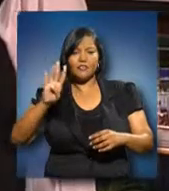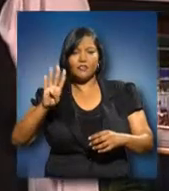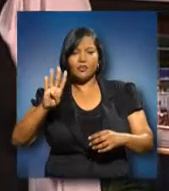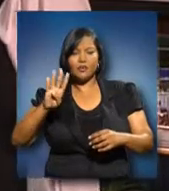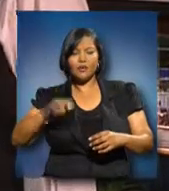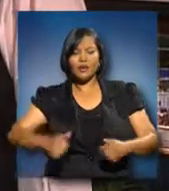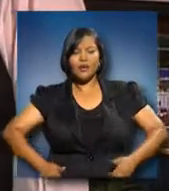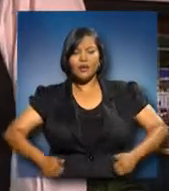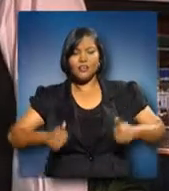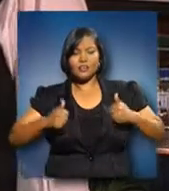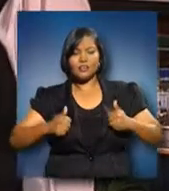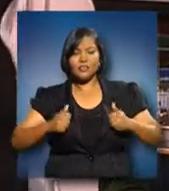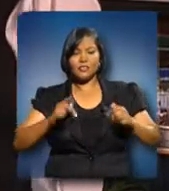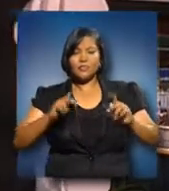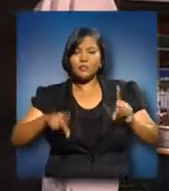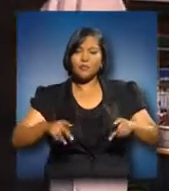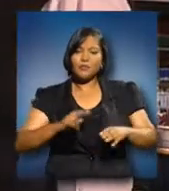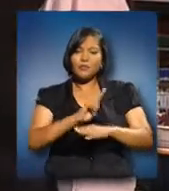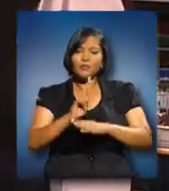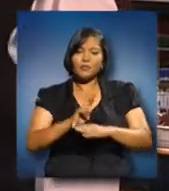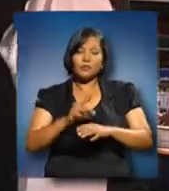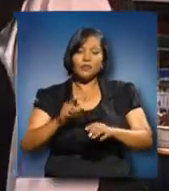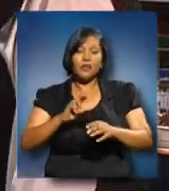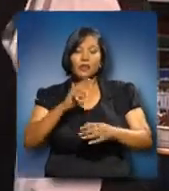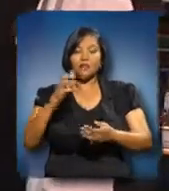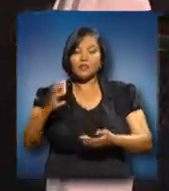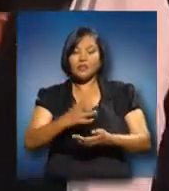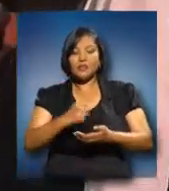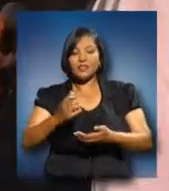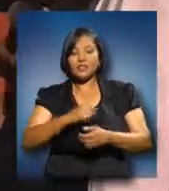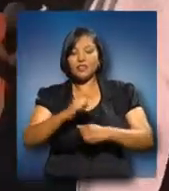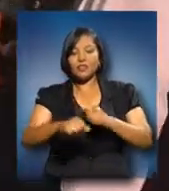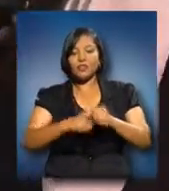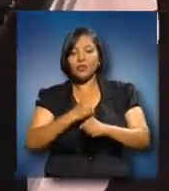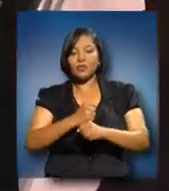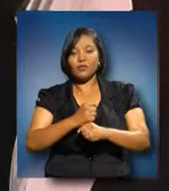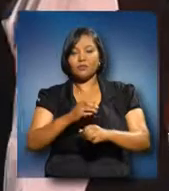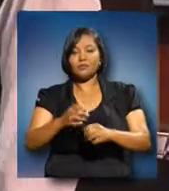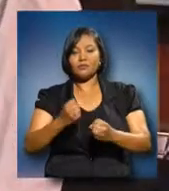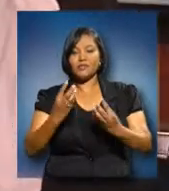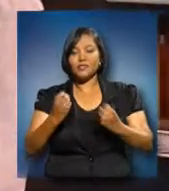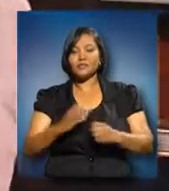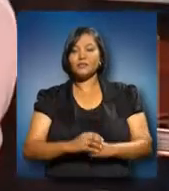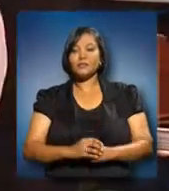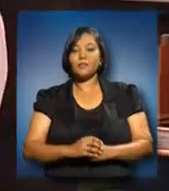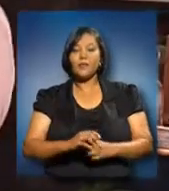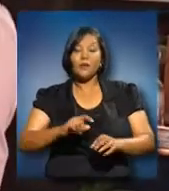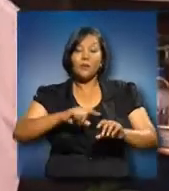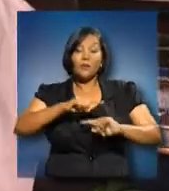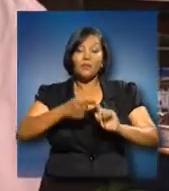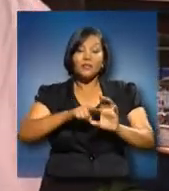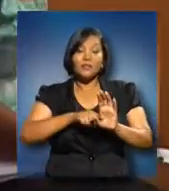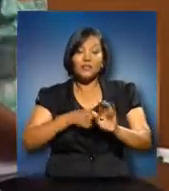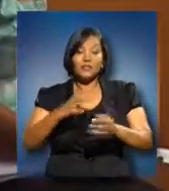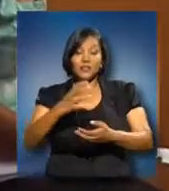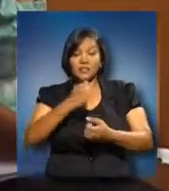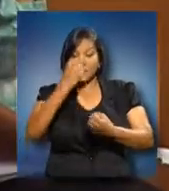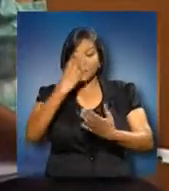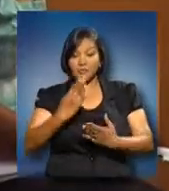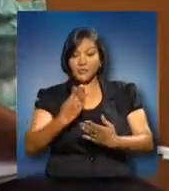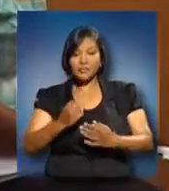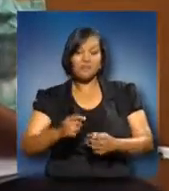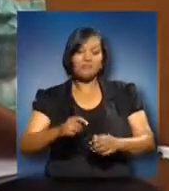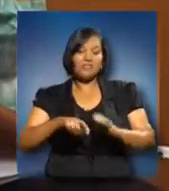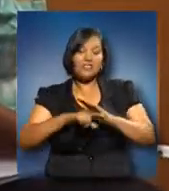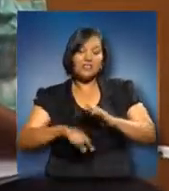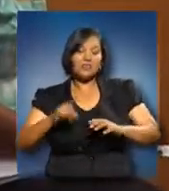use. We've been measuring this for a long time. At the beginning, it was less than one per person, which meant that